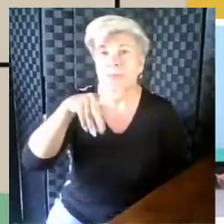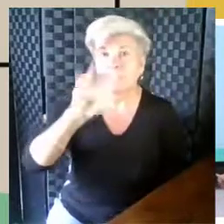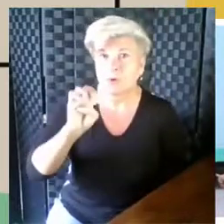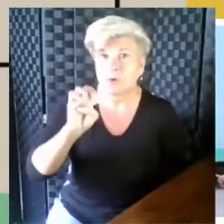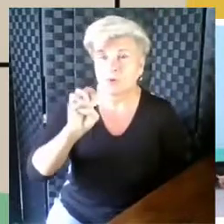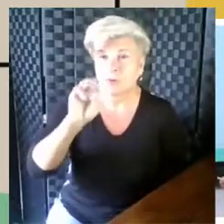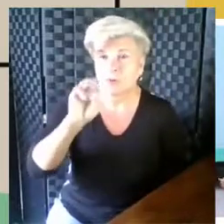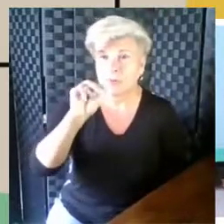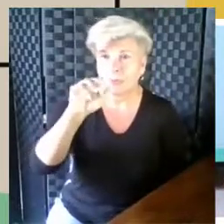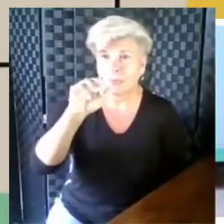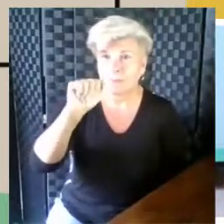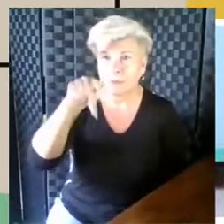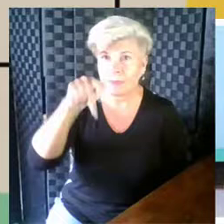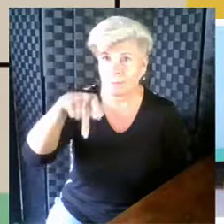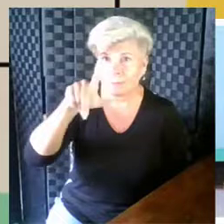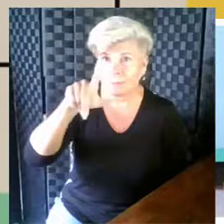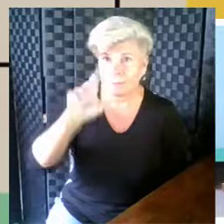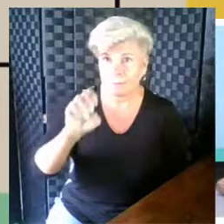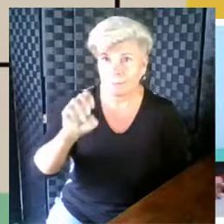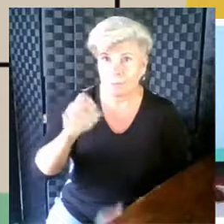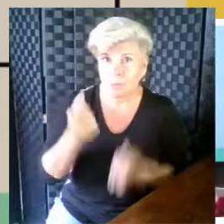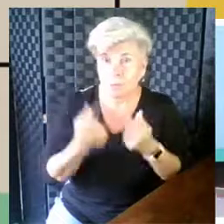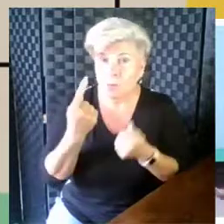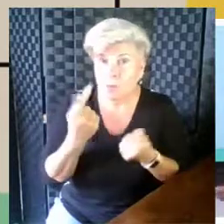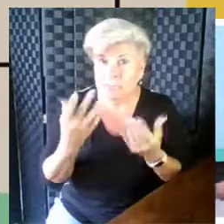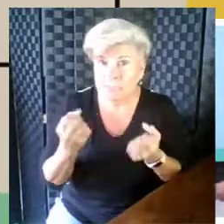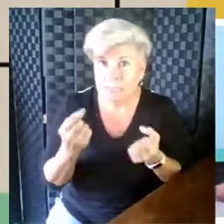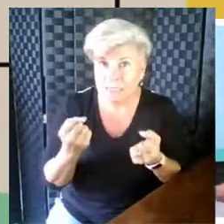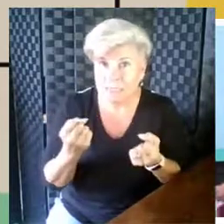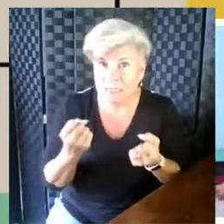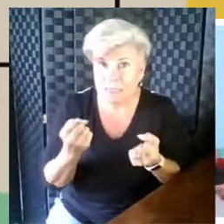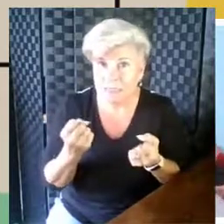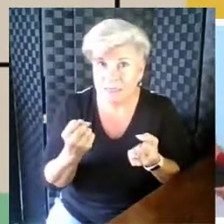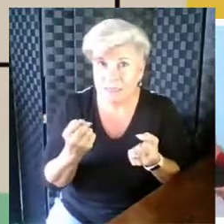column do you think it belongs in? Shout it out.